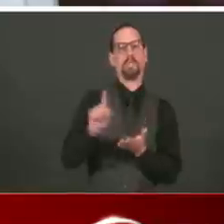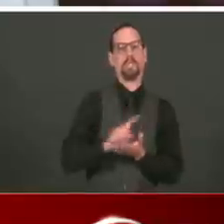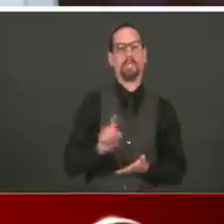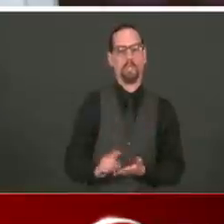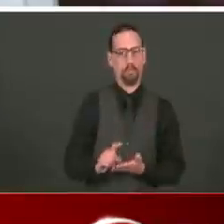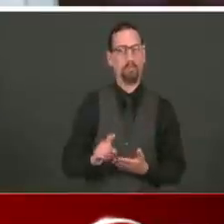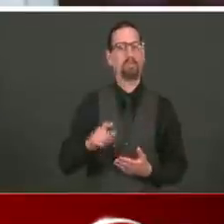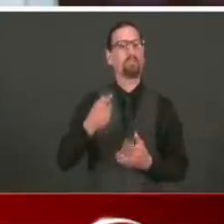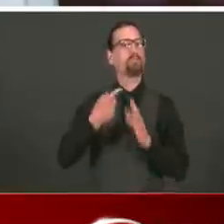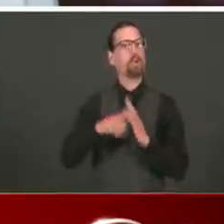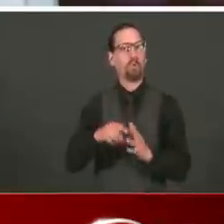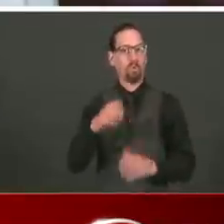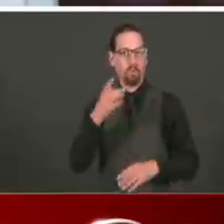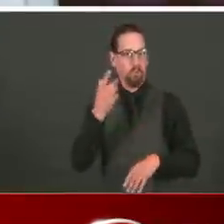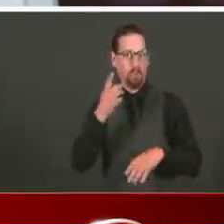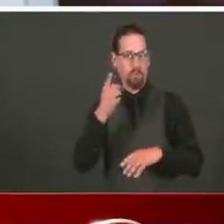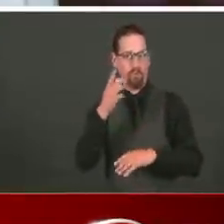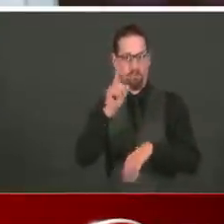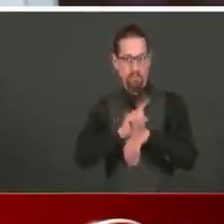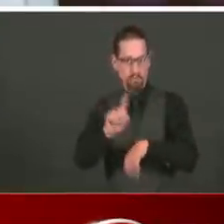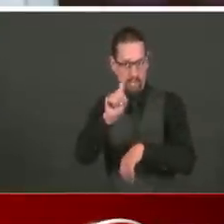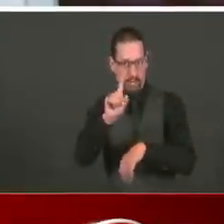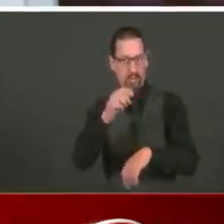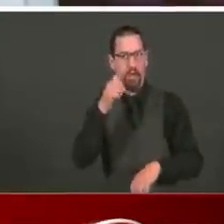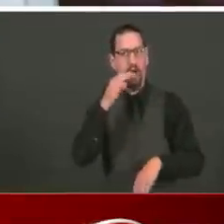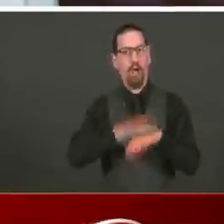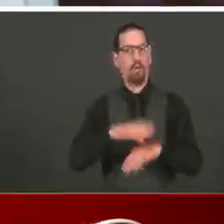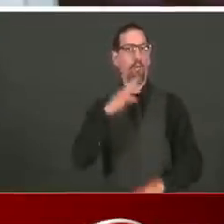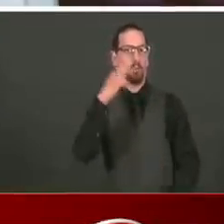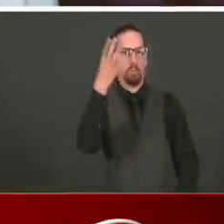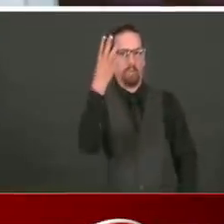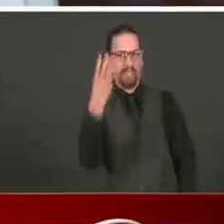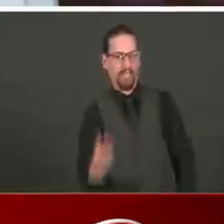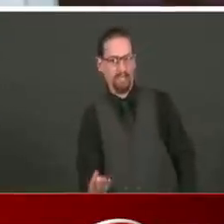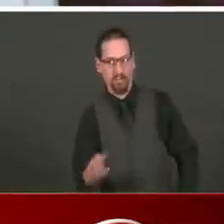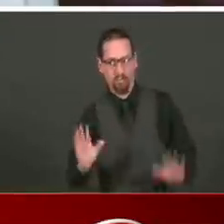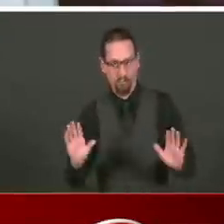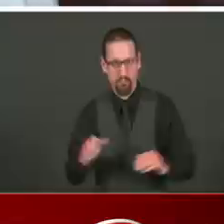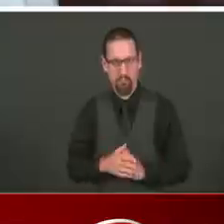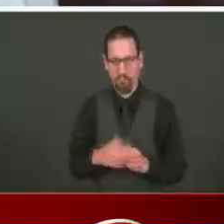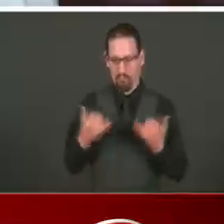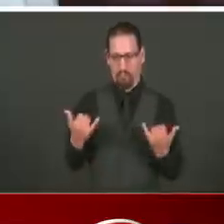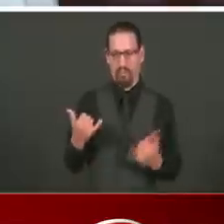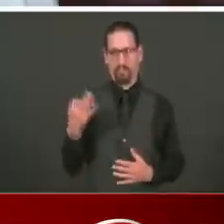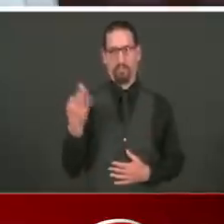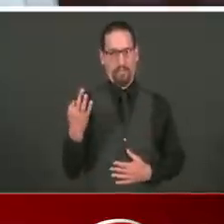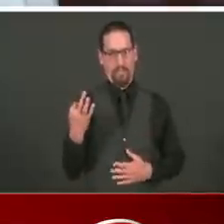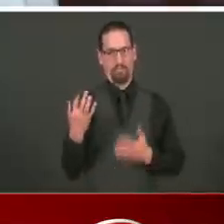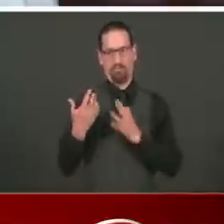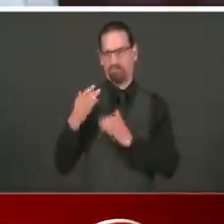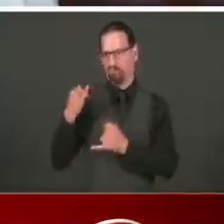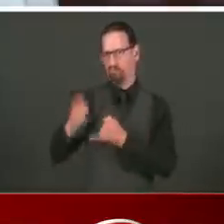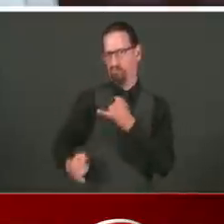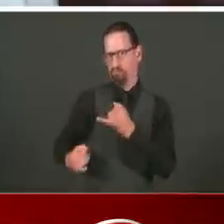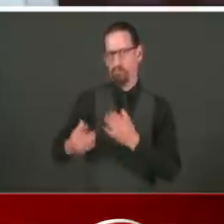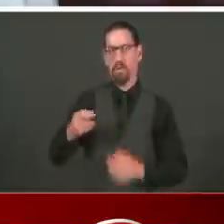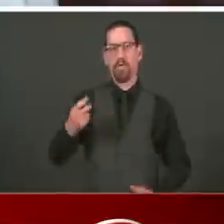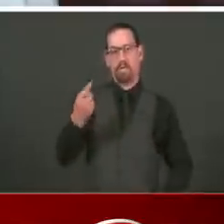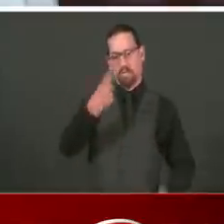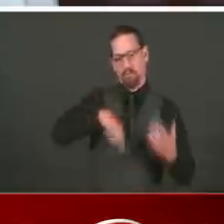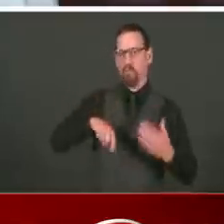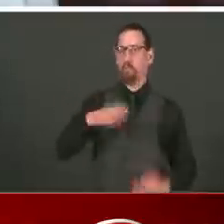1 o'clock. So I'm here today, obviously Friday, but starting next week, we're going to go with a cadence of